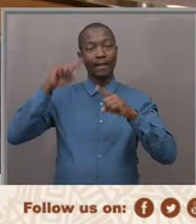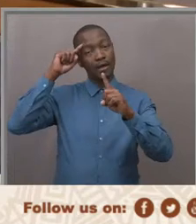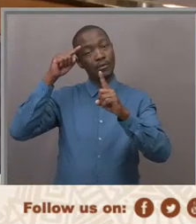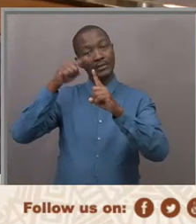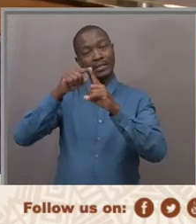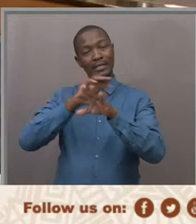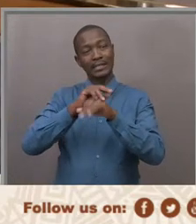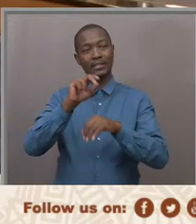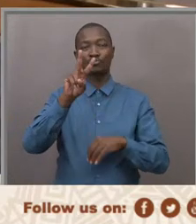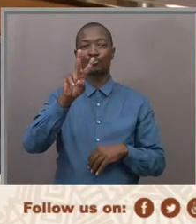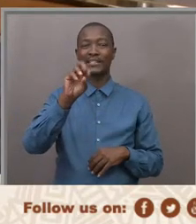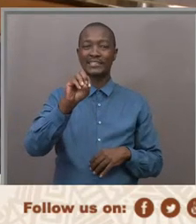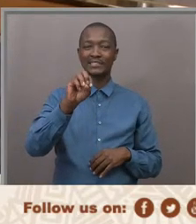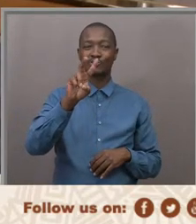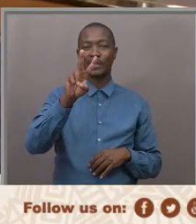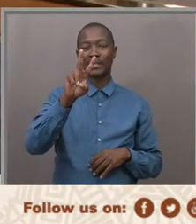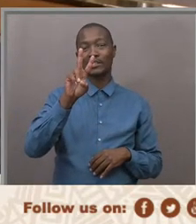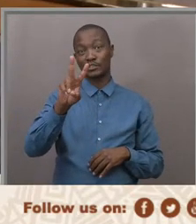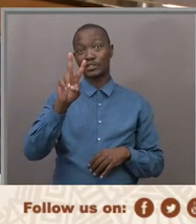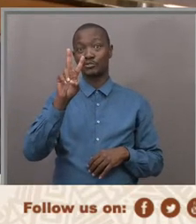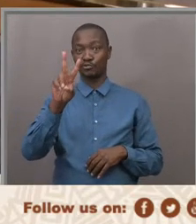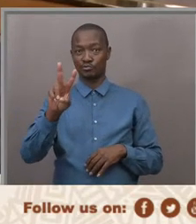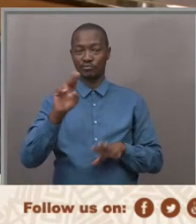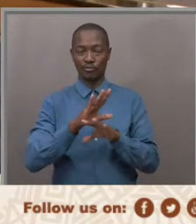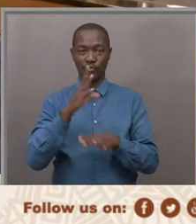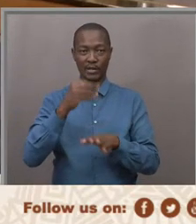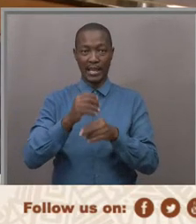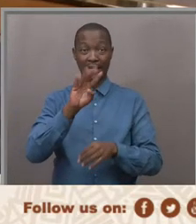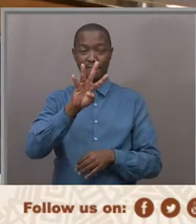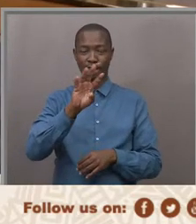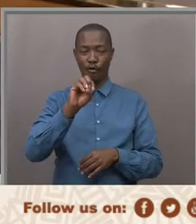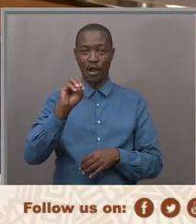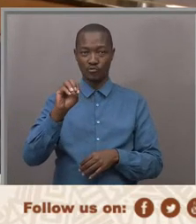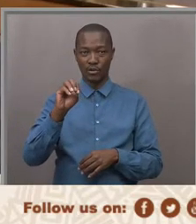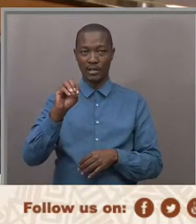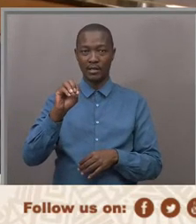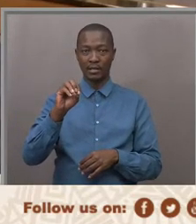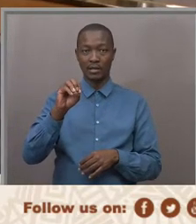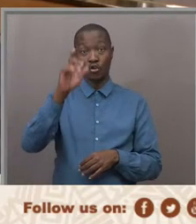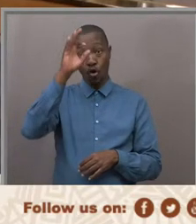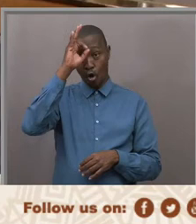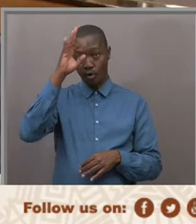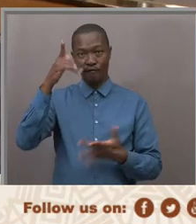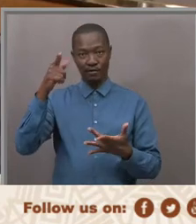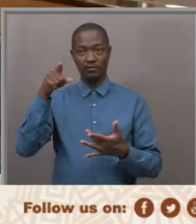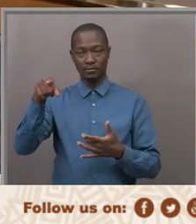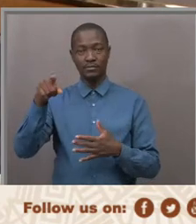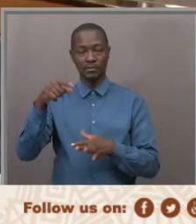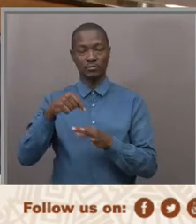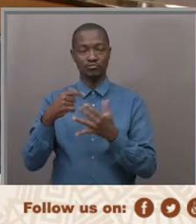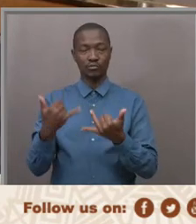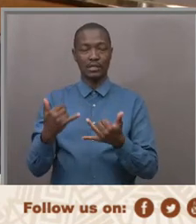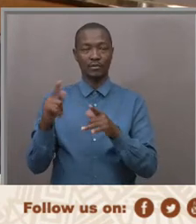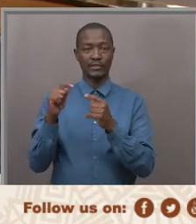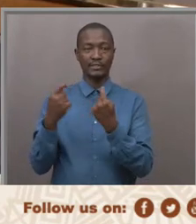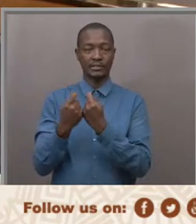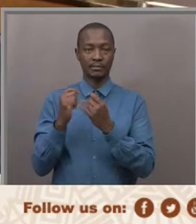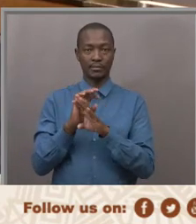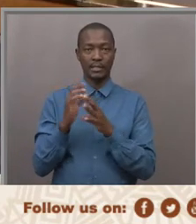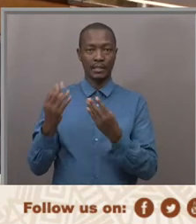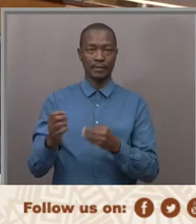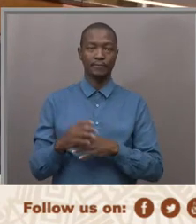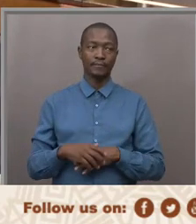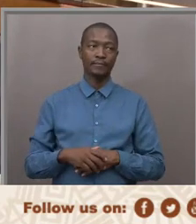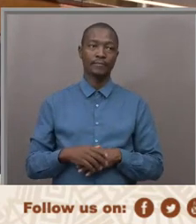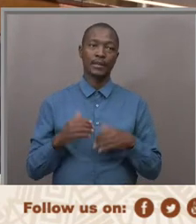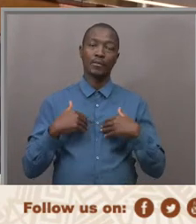by 2022, we will add 400 more traffic officers to the current team of traffic officers. I want to